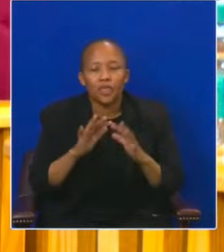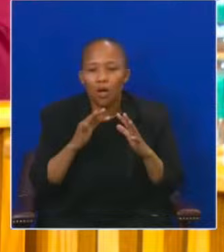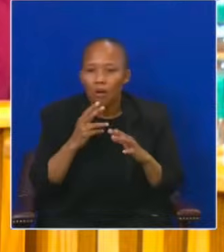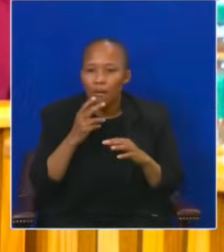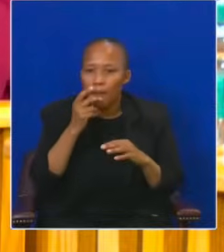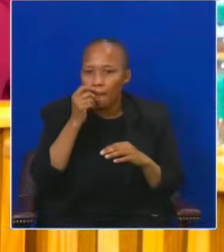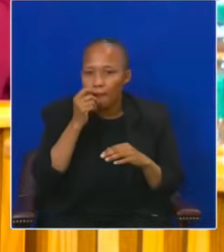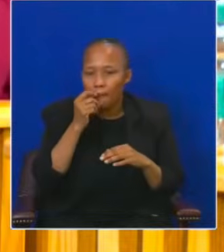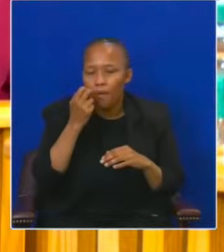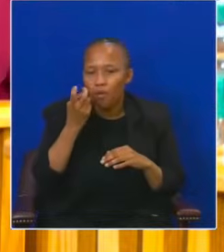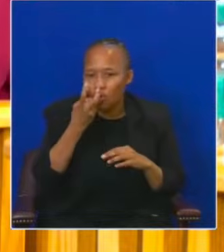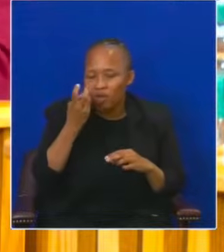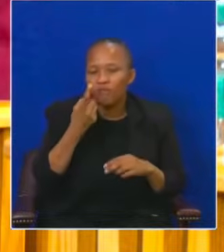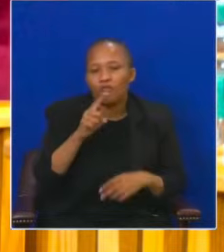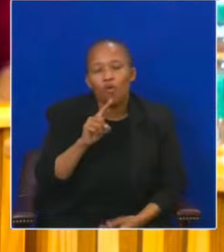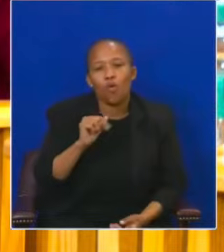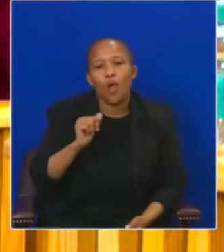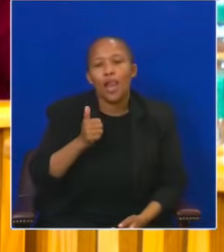Molefe.